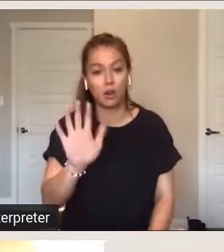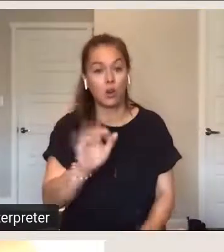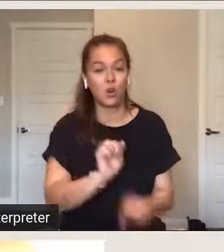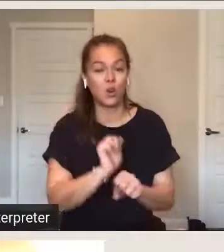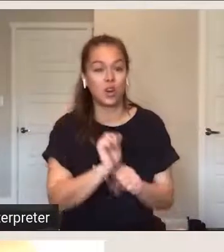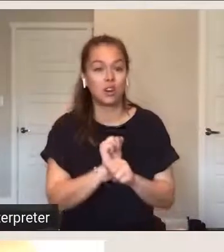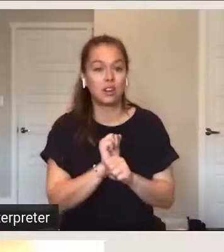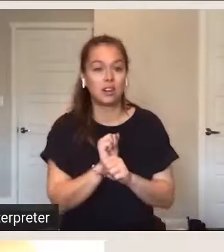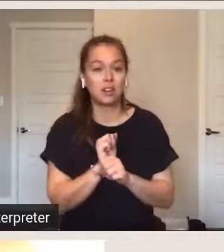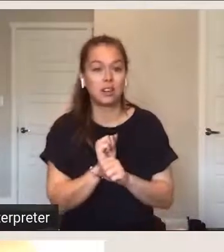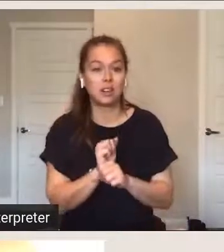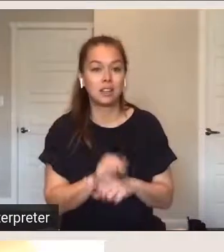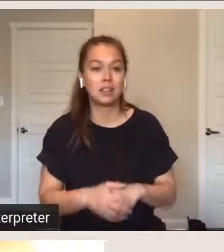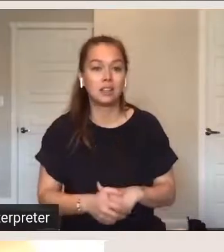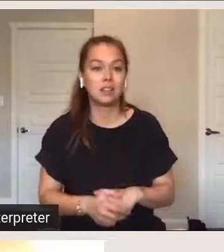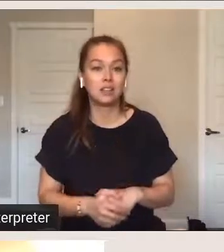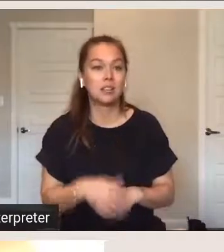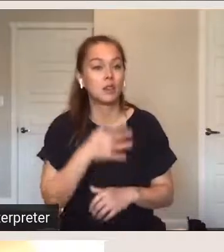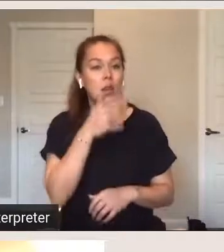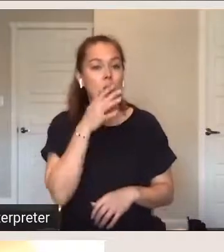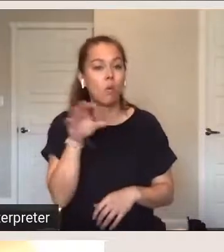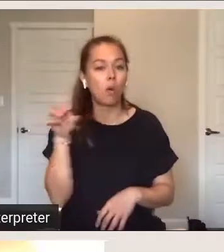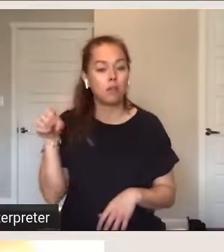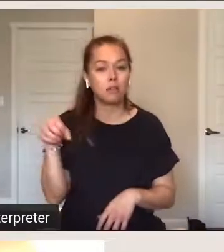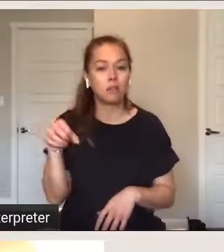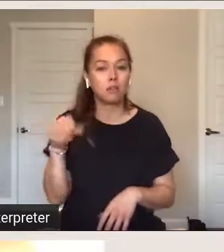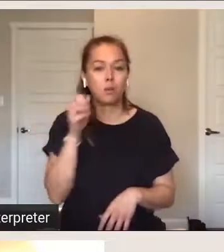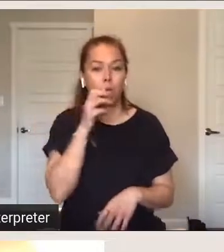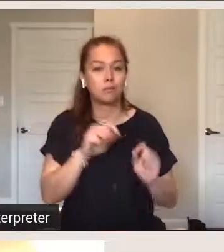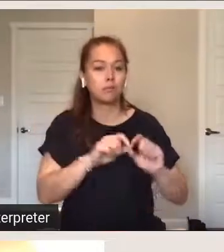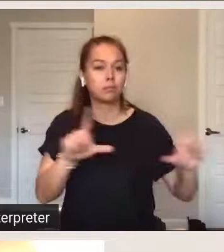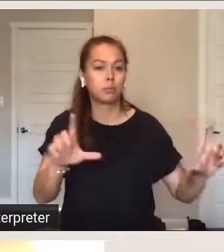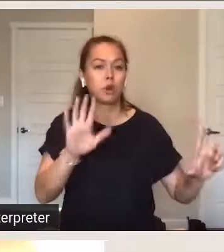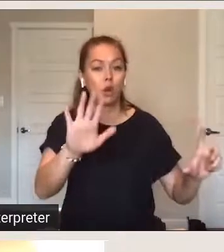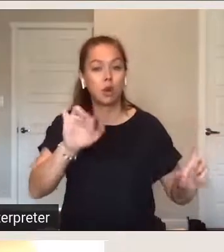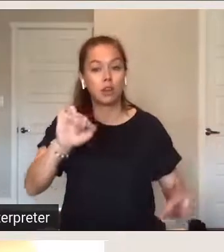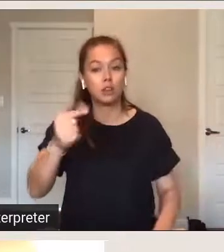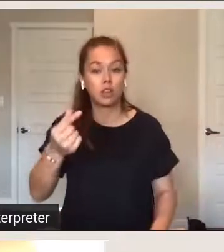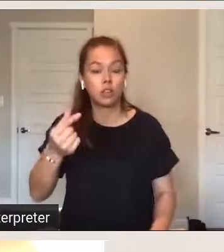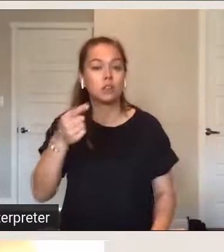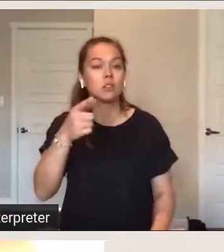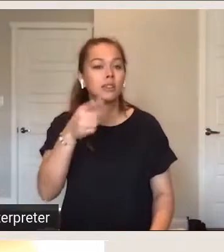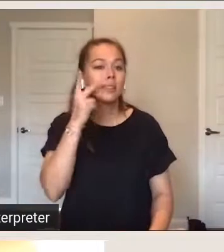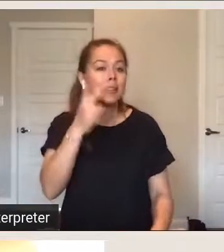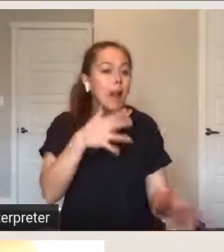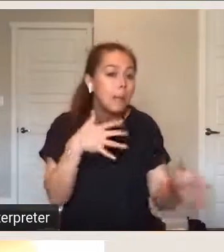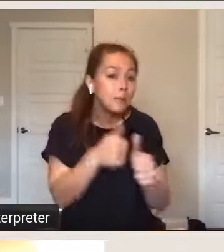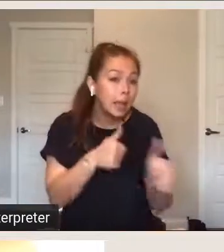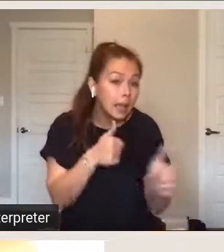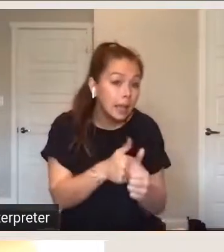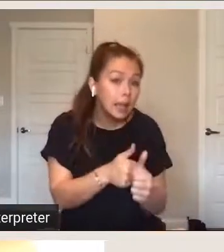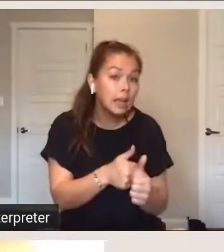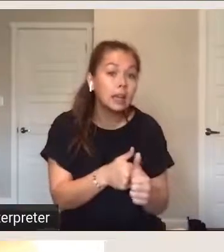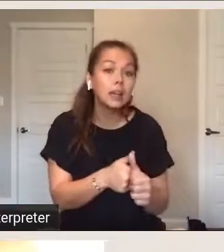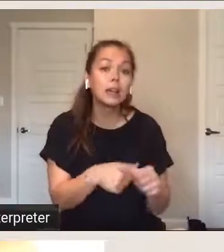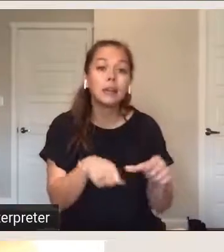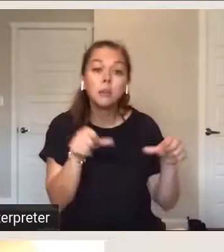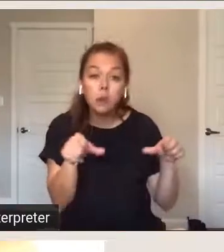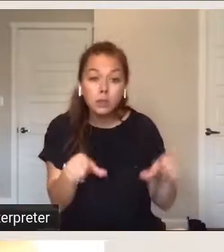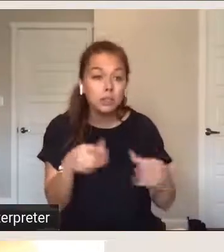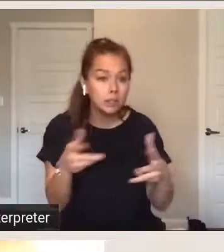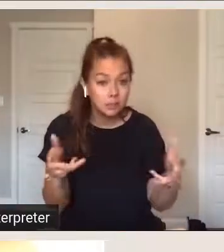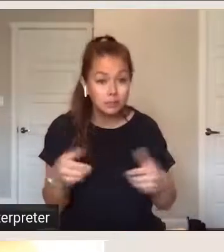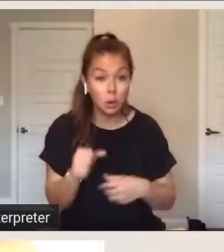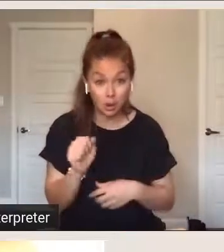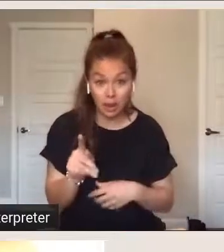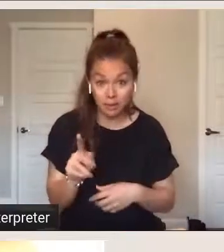drop Sana's Instagram handle as well, so you can keep updated and posted, if that's okay. Yeah, thank you